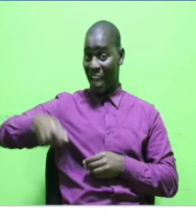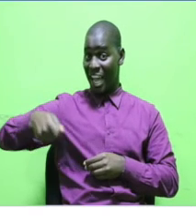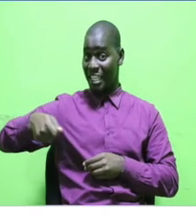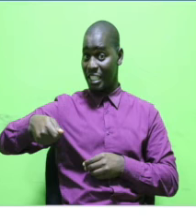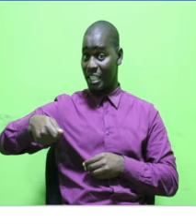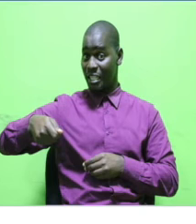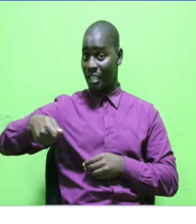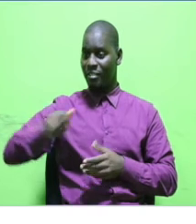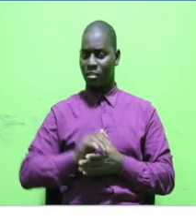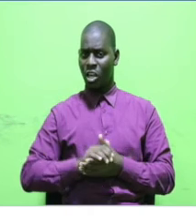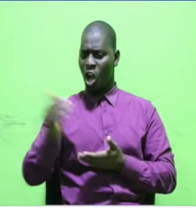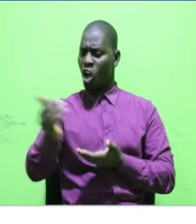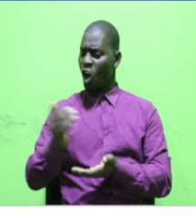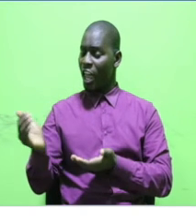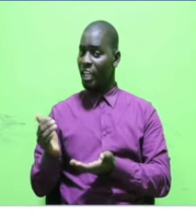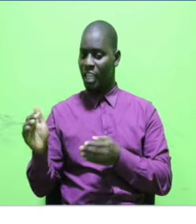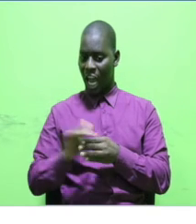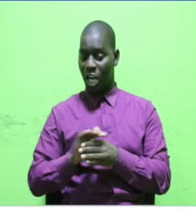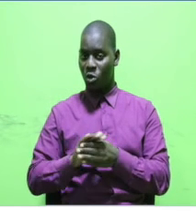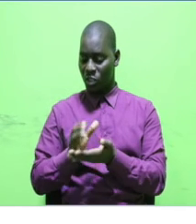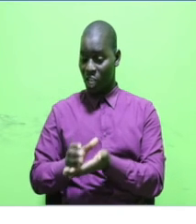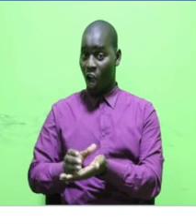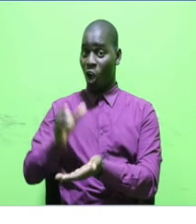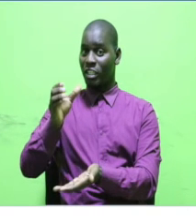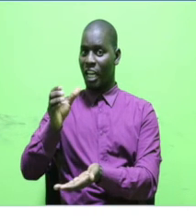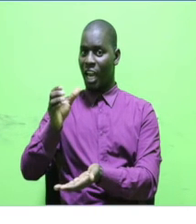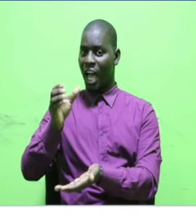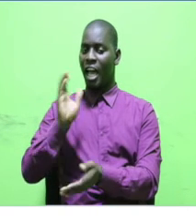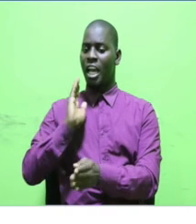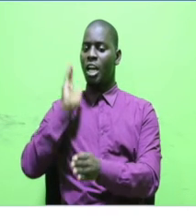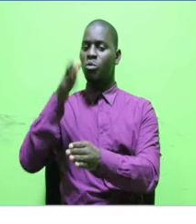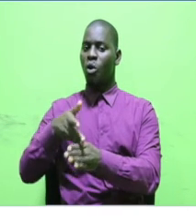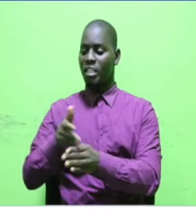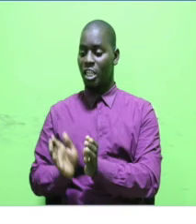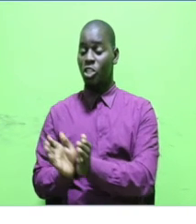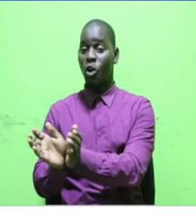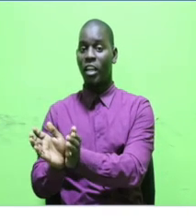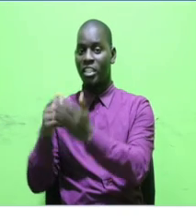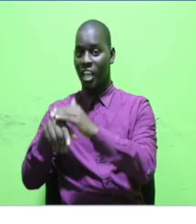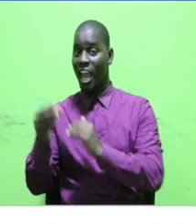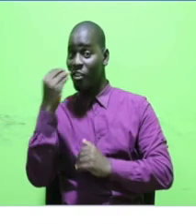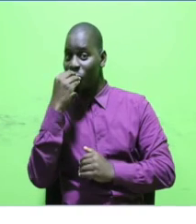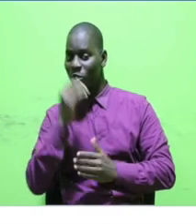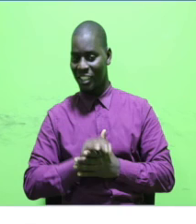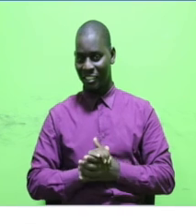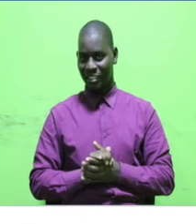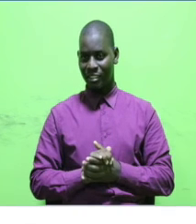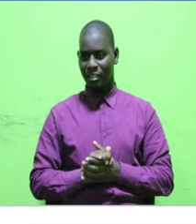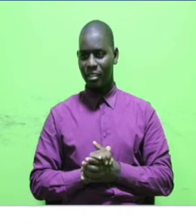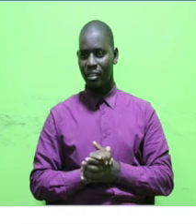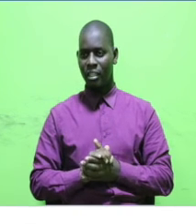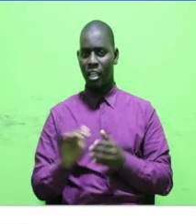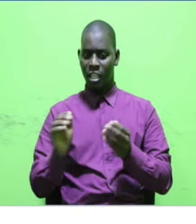bag instead of plastic bags. Collect and use plastic containers and use it for storage of